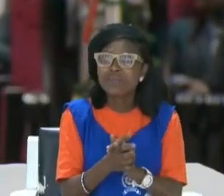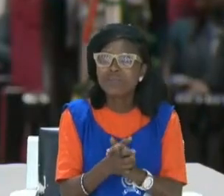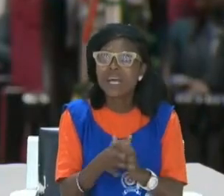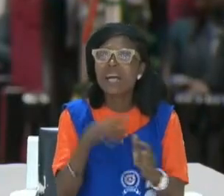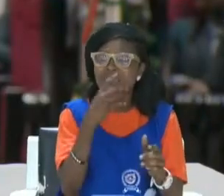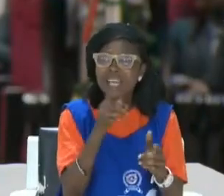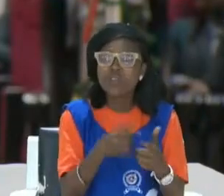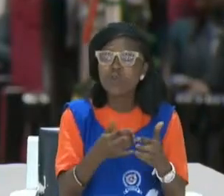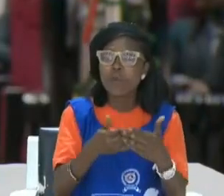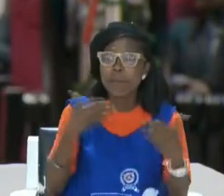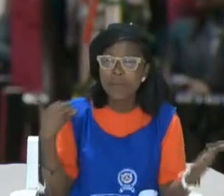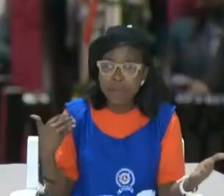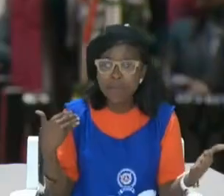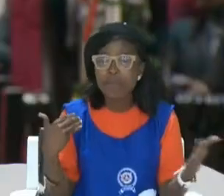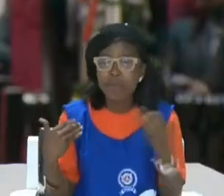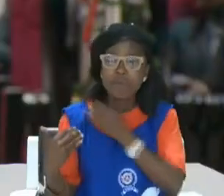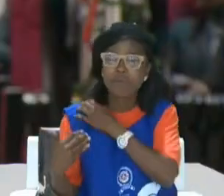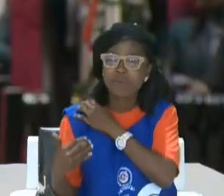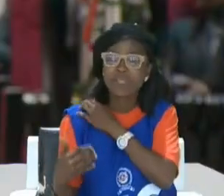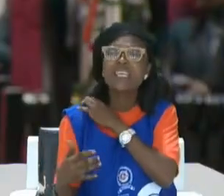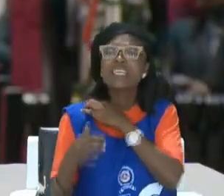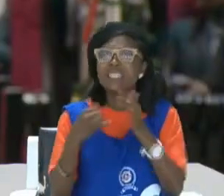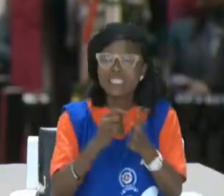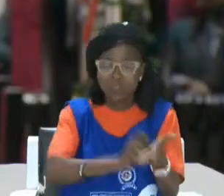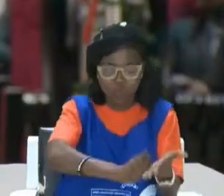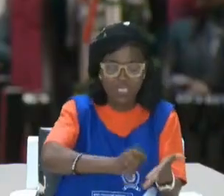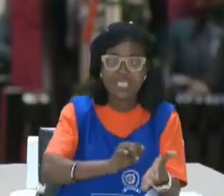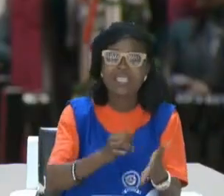It is written, thou preparest a table before me.